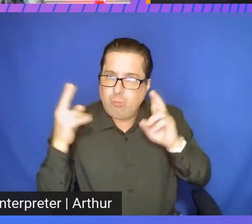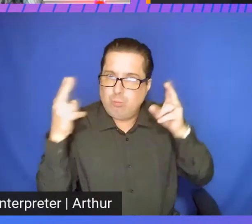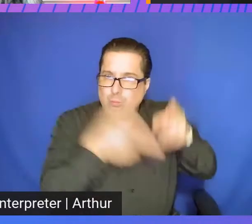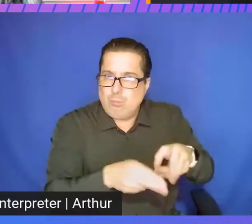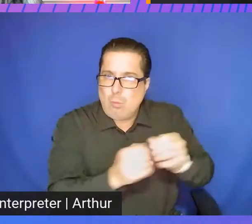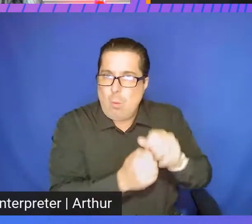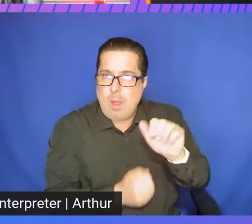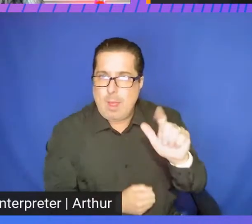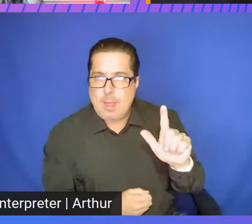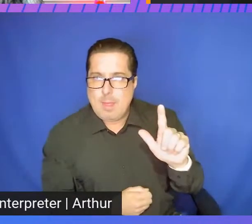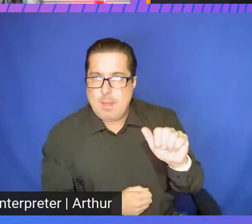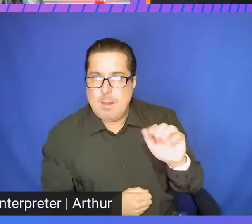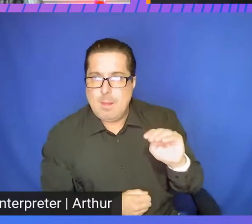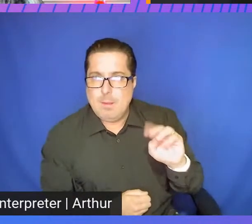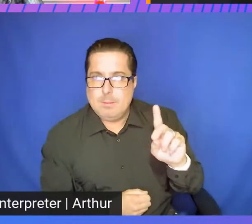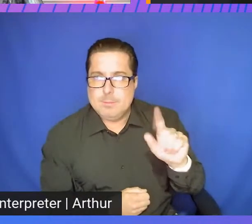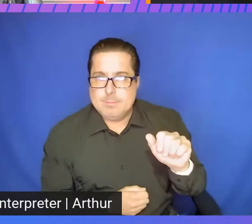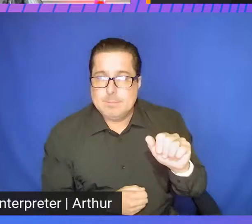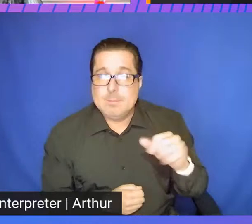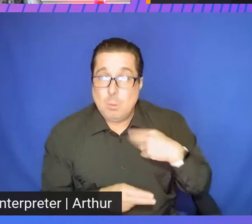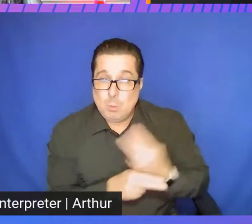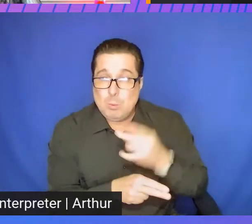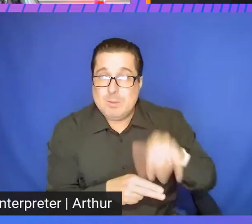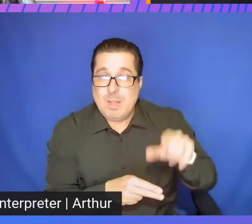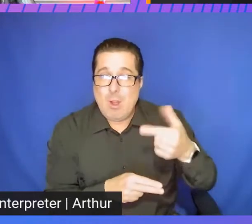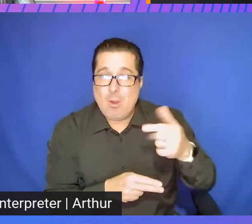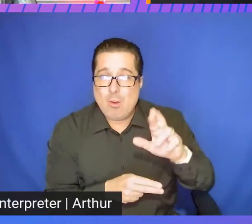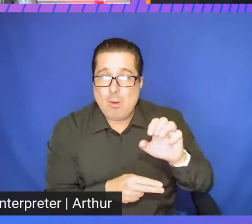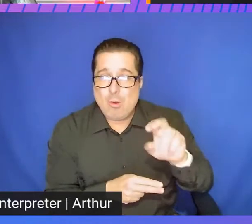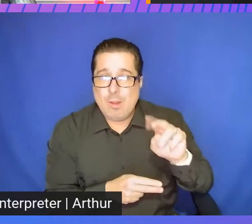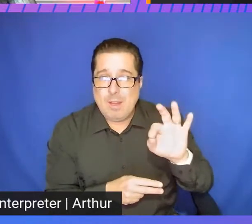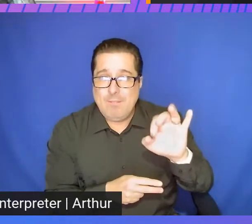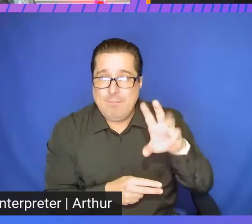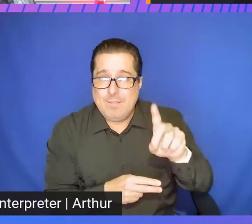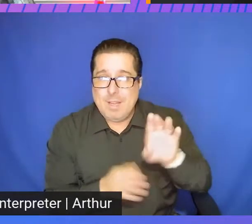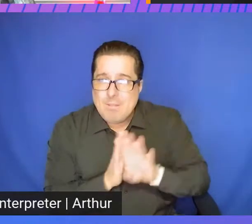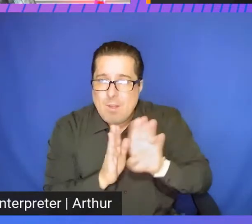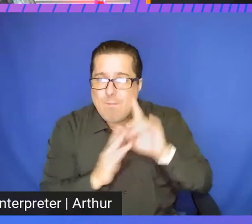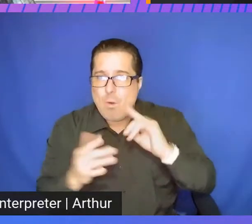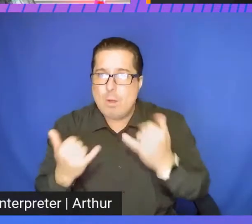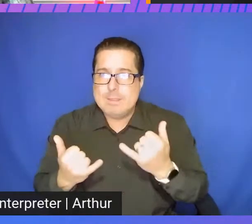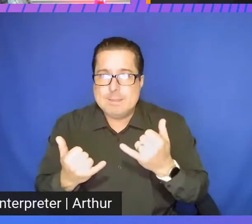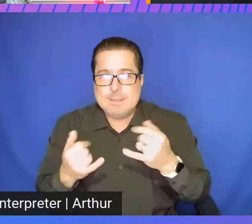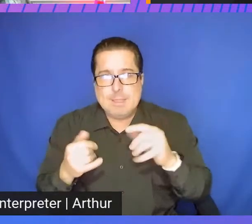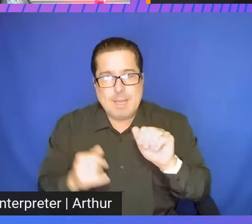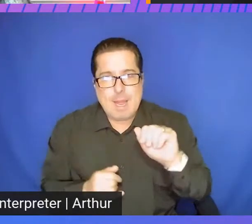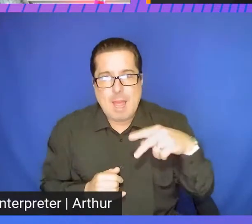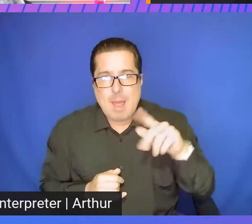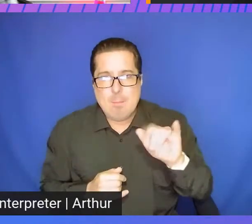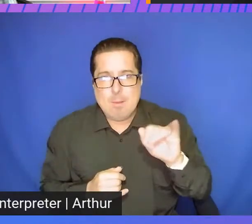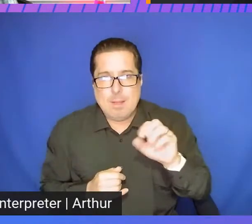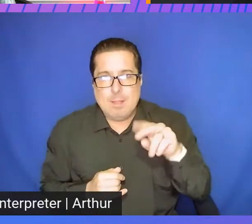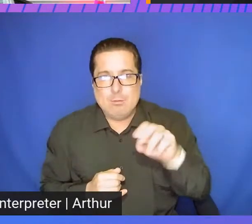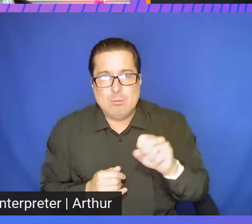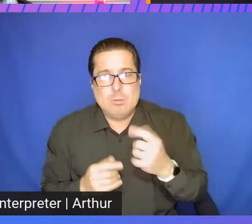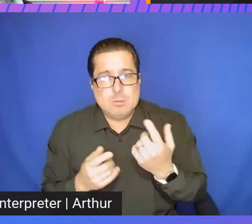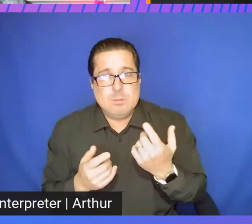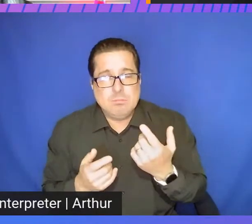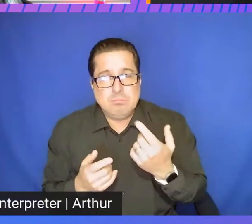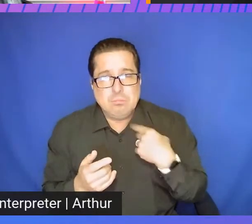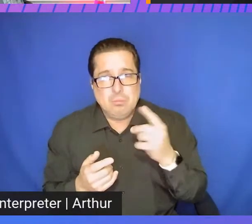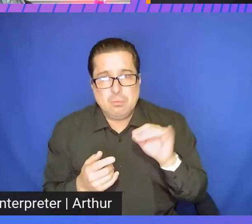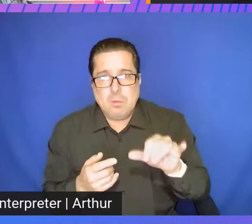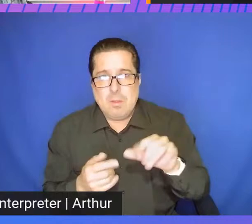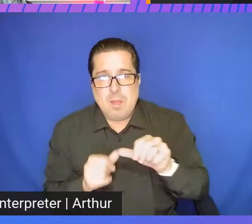But we tend to use Lambda for greenfield development for existing applications. There's not an